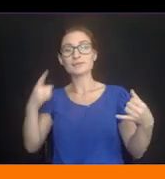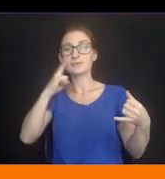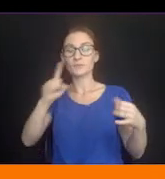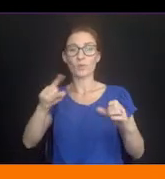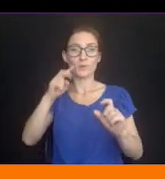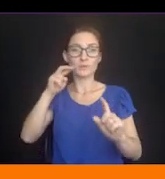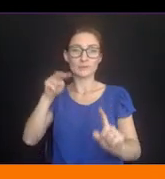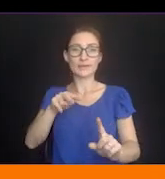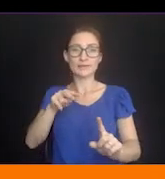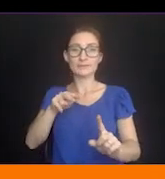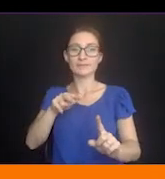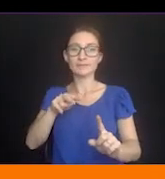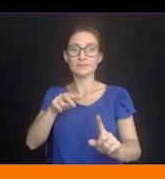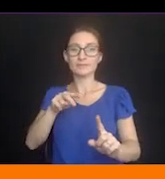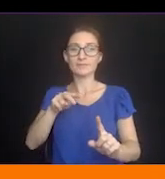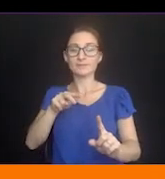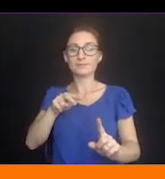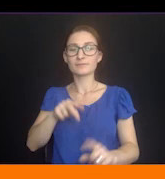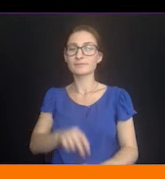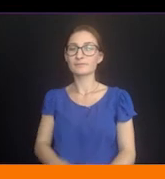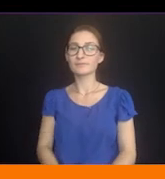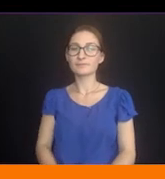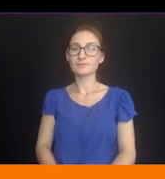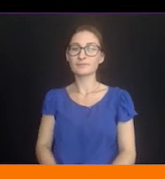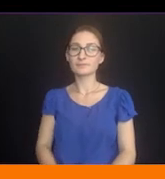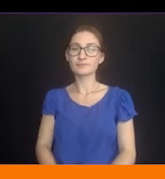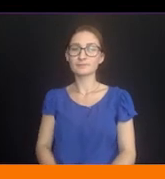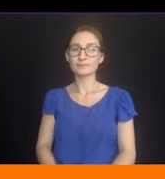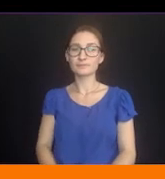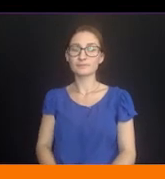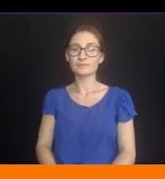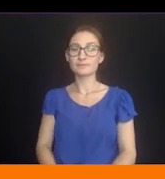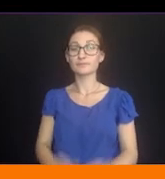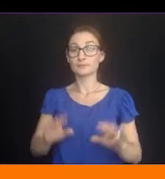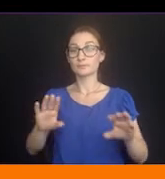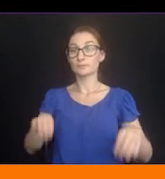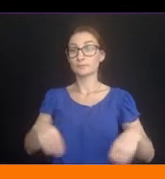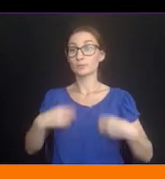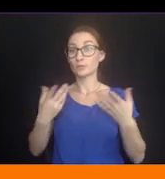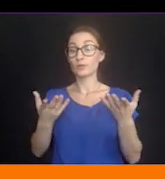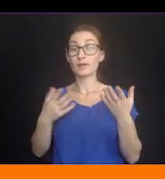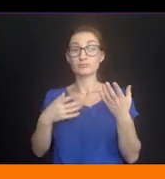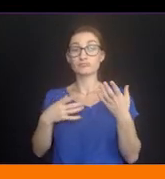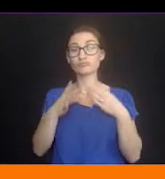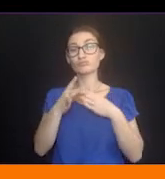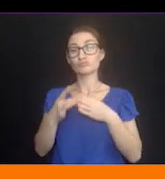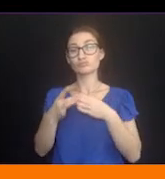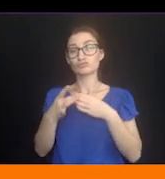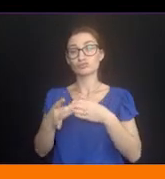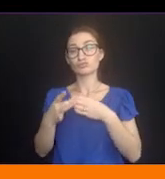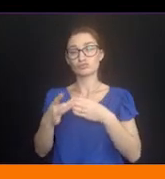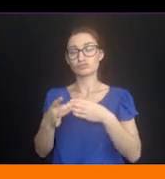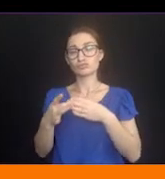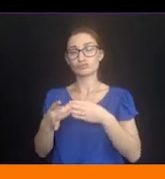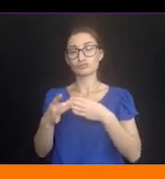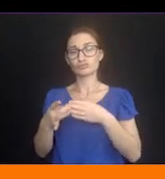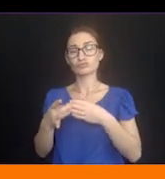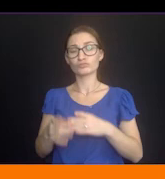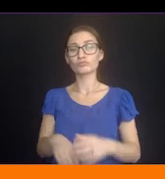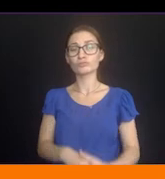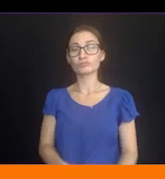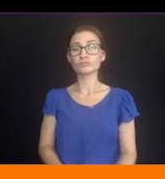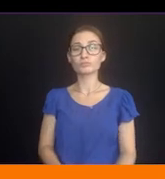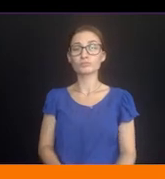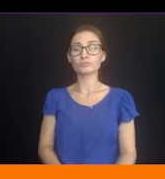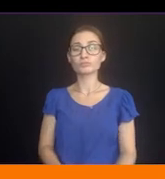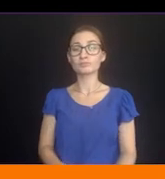principles or precepts or guidelines to perspective itself that kind